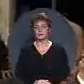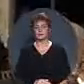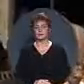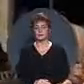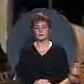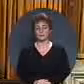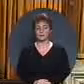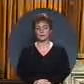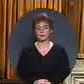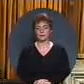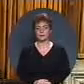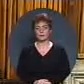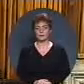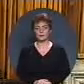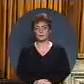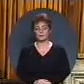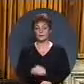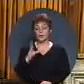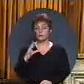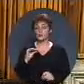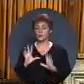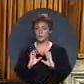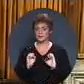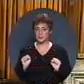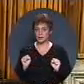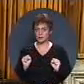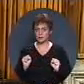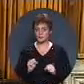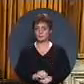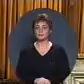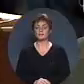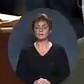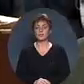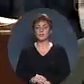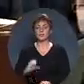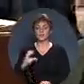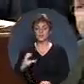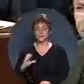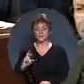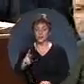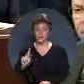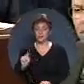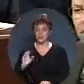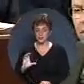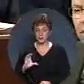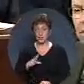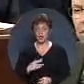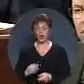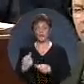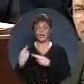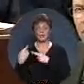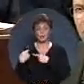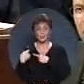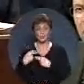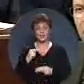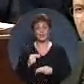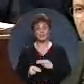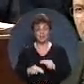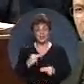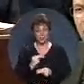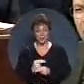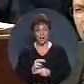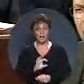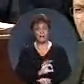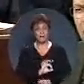Canadian Heritage. CRTC has national, federal responsibilities. This government believes that we need a